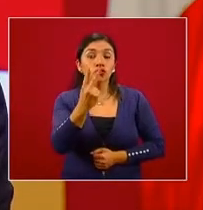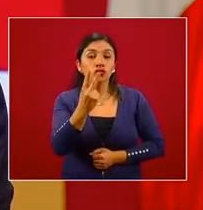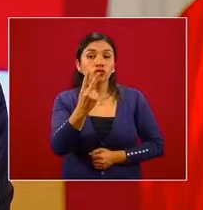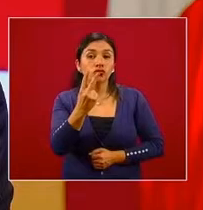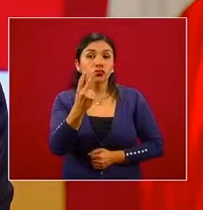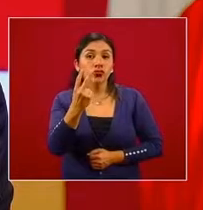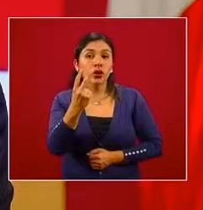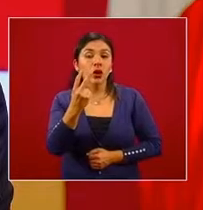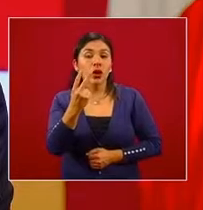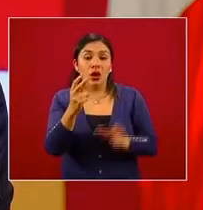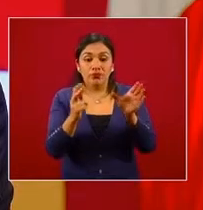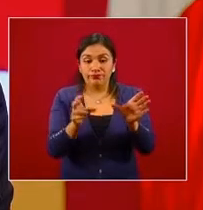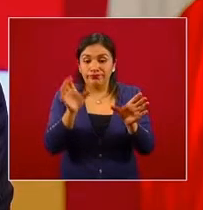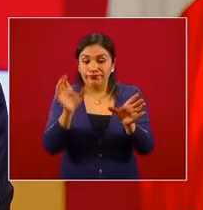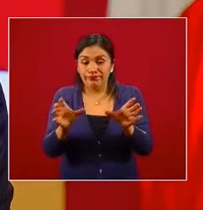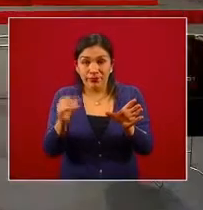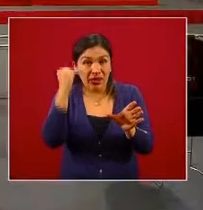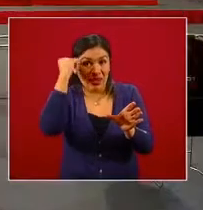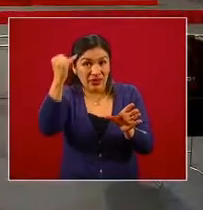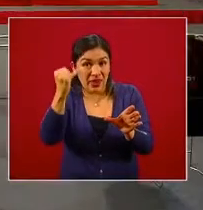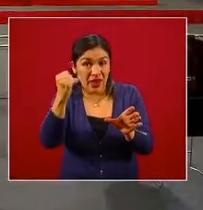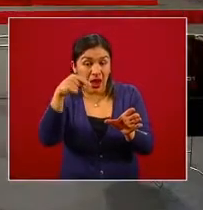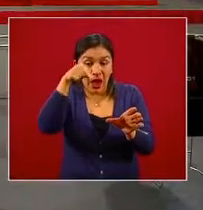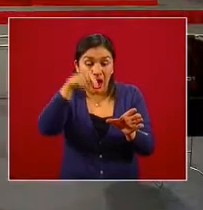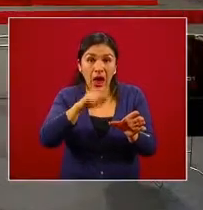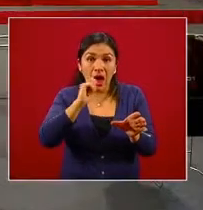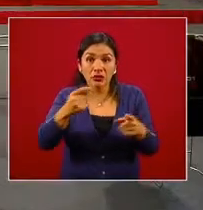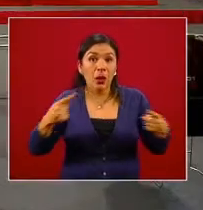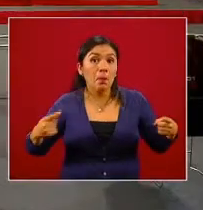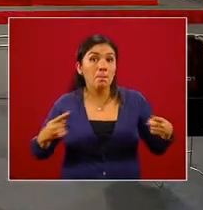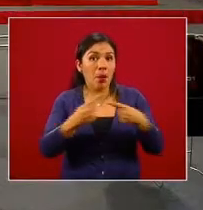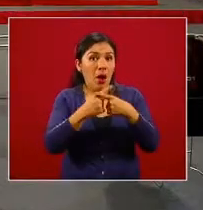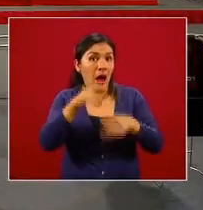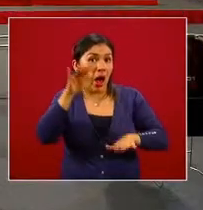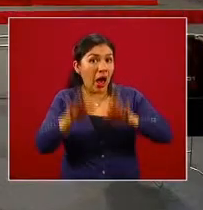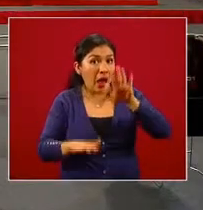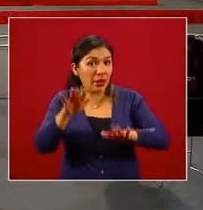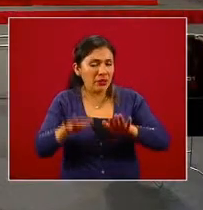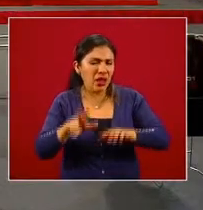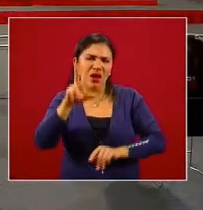worth repeating. There are two different stances here, two different